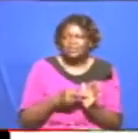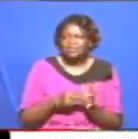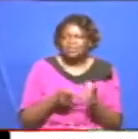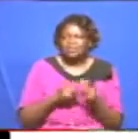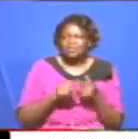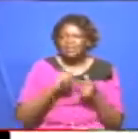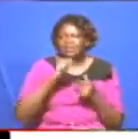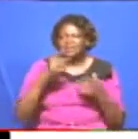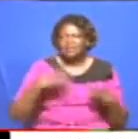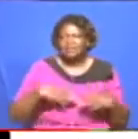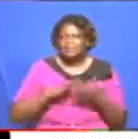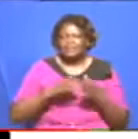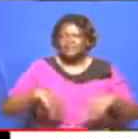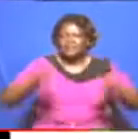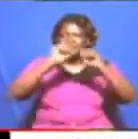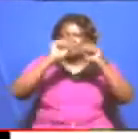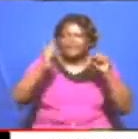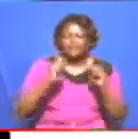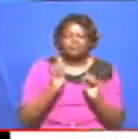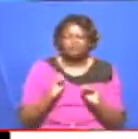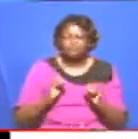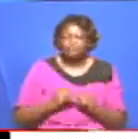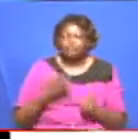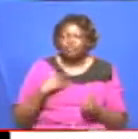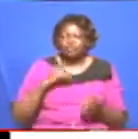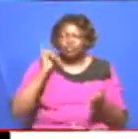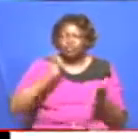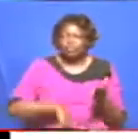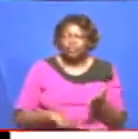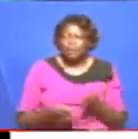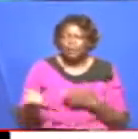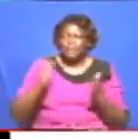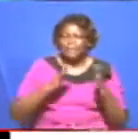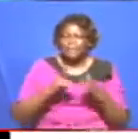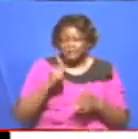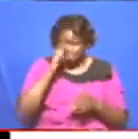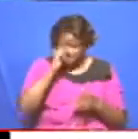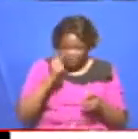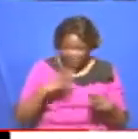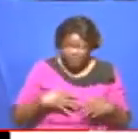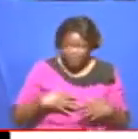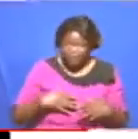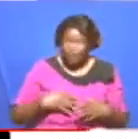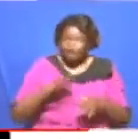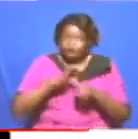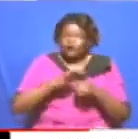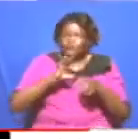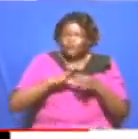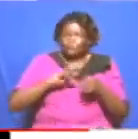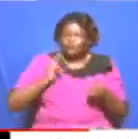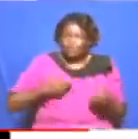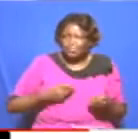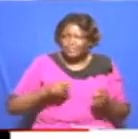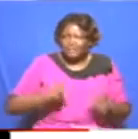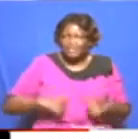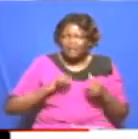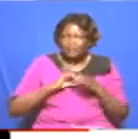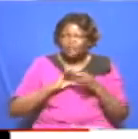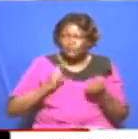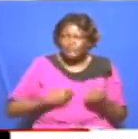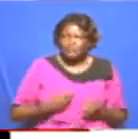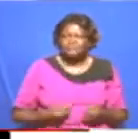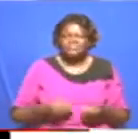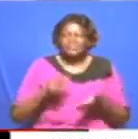Kenya. Sisi tunataka kurudisha heshima ya Mkenya. Sikura ni zetu. Si maisha ni yetu. Ile project uko